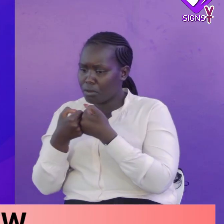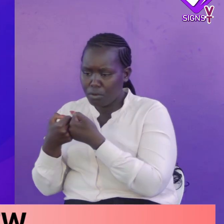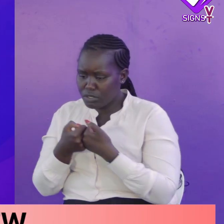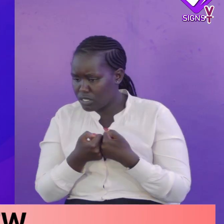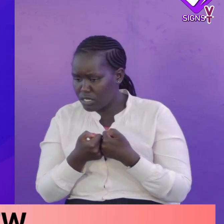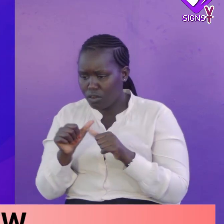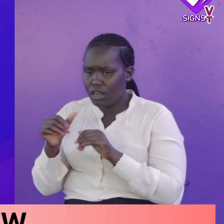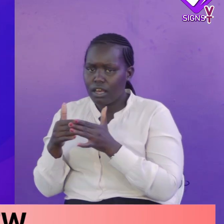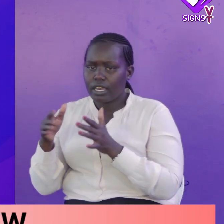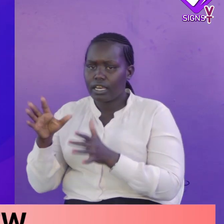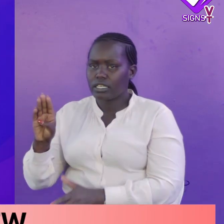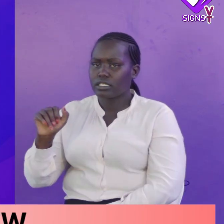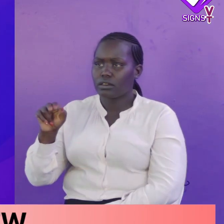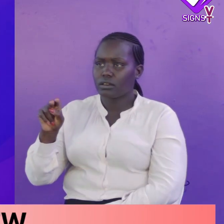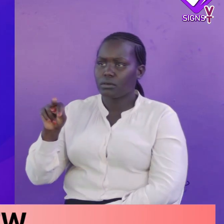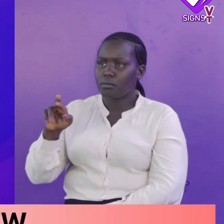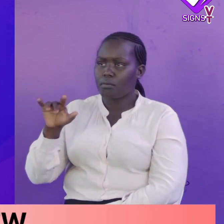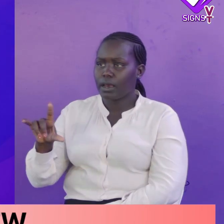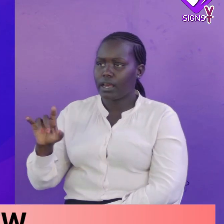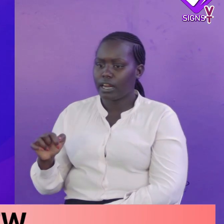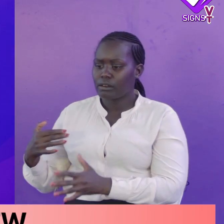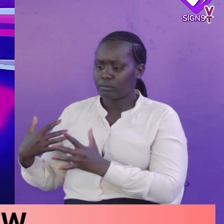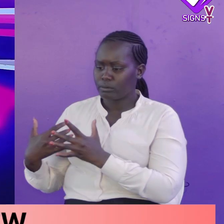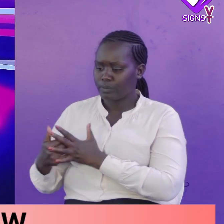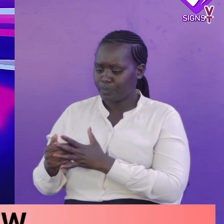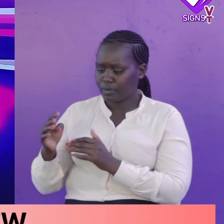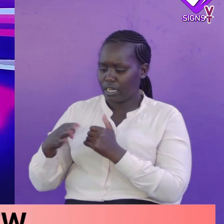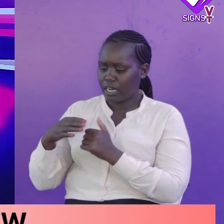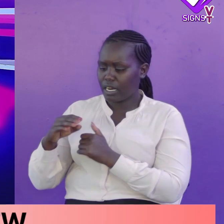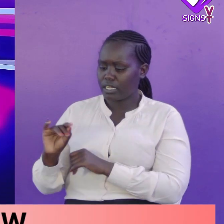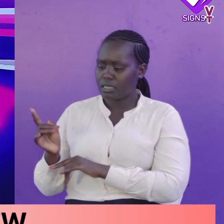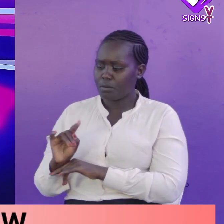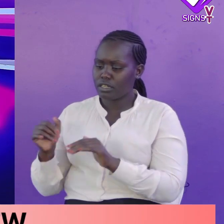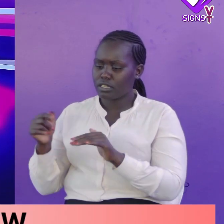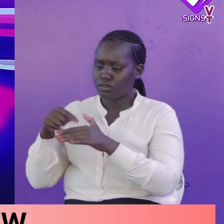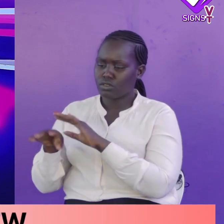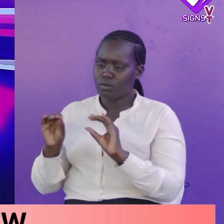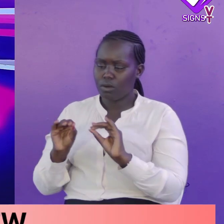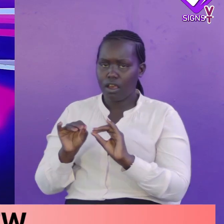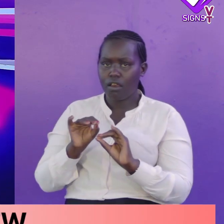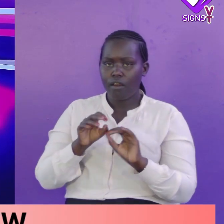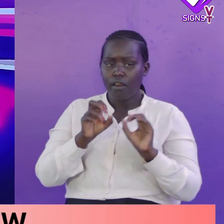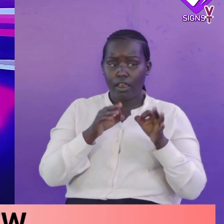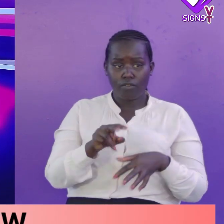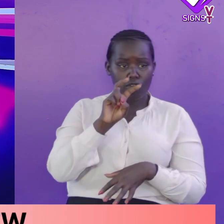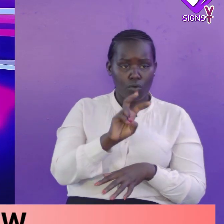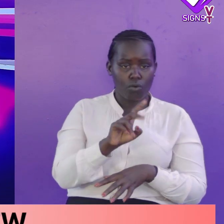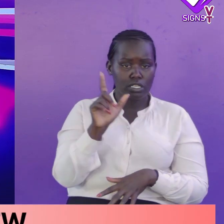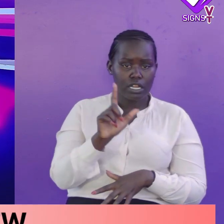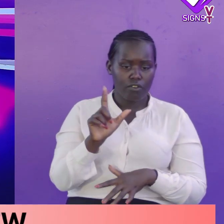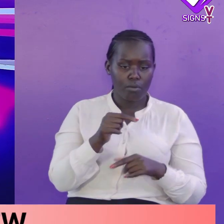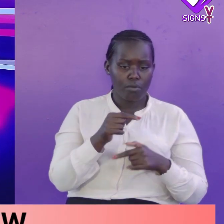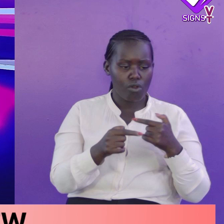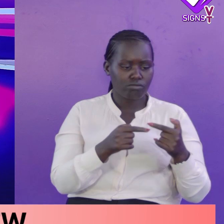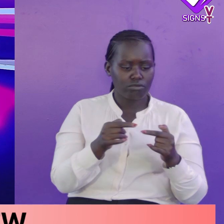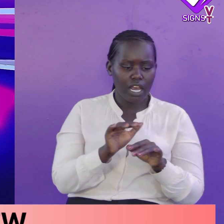Burnley? We because didn't struggle. Up to the 90 minutes, that you match, had not scored. If you watched that match, Liverpool dominated in